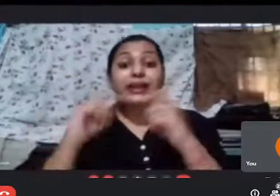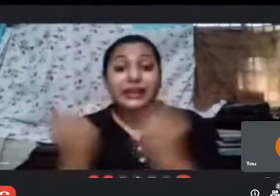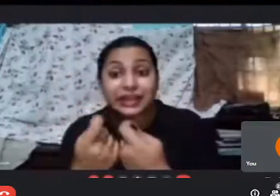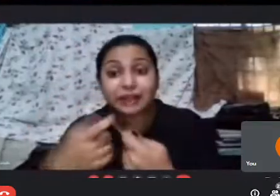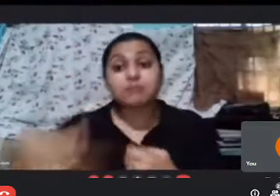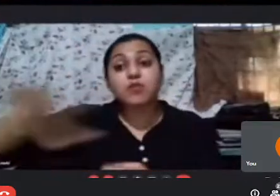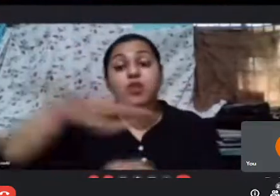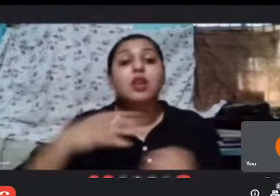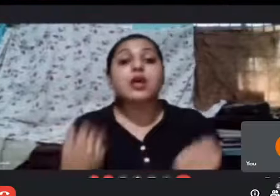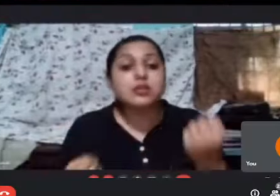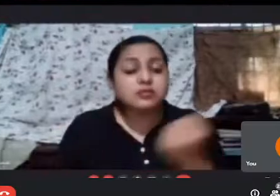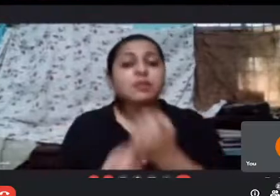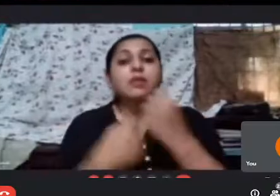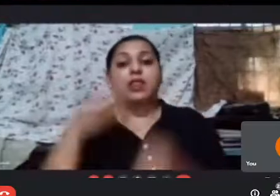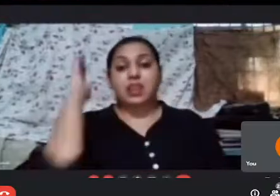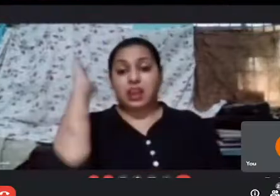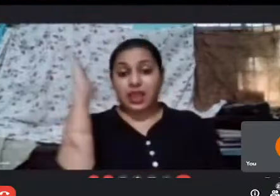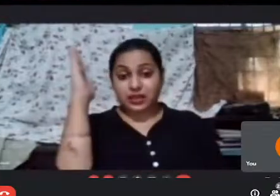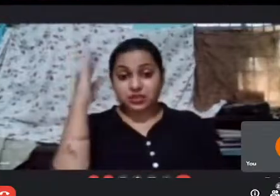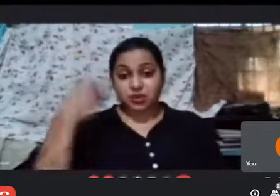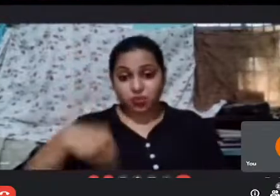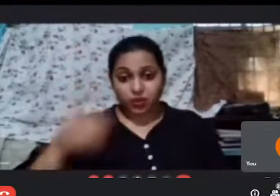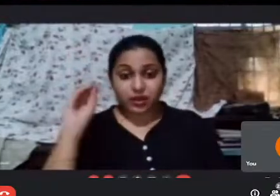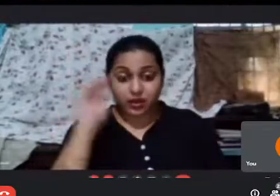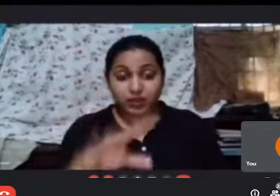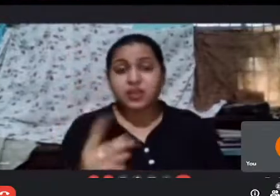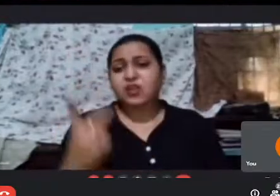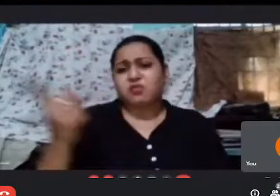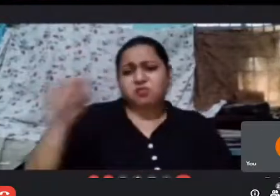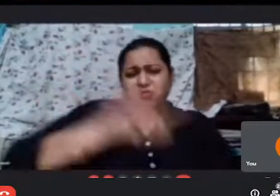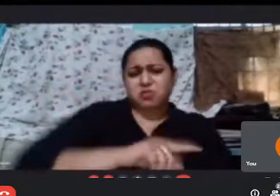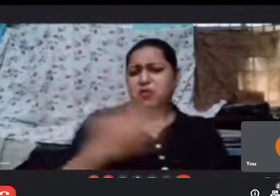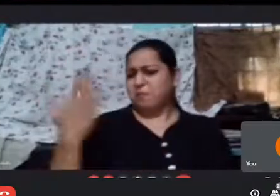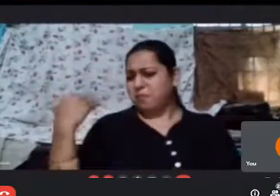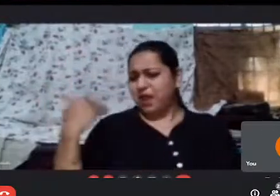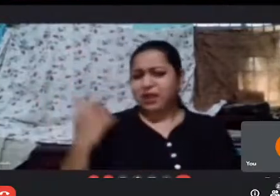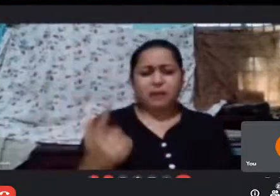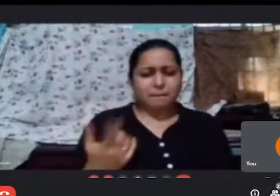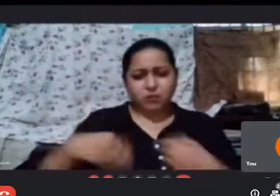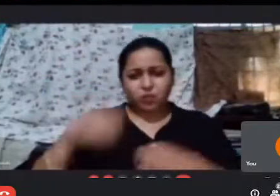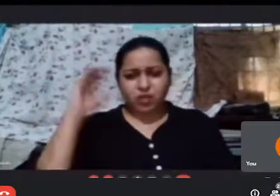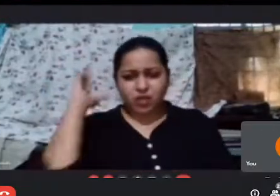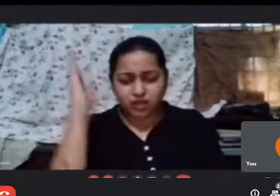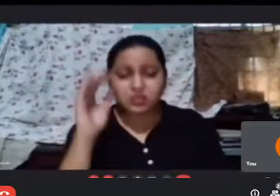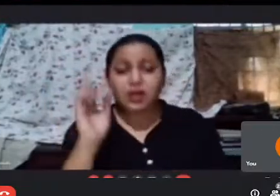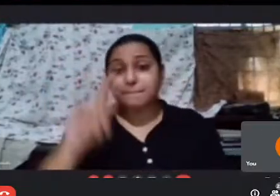a few days back, but since Ulrike said it would be